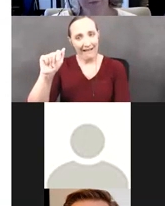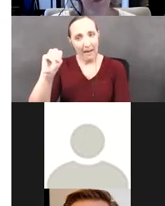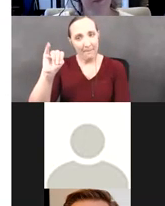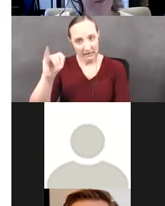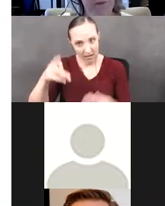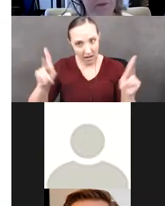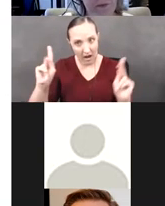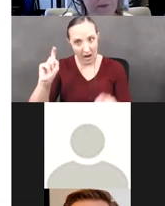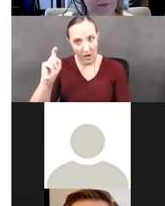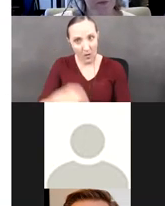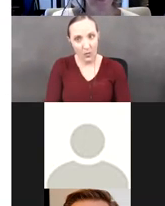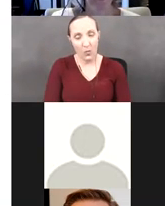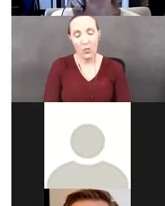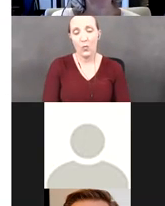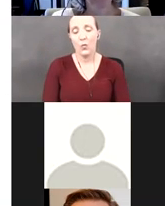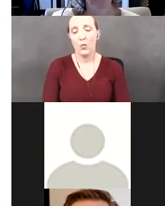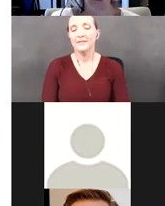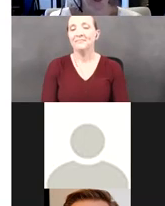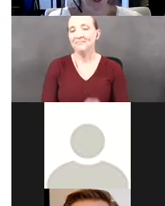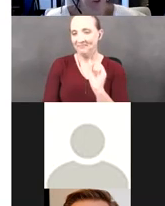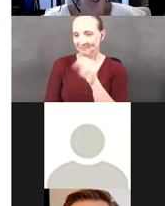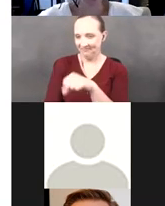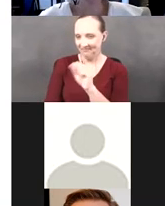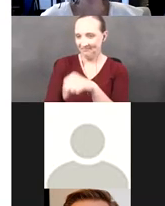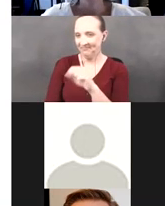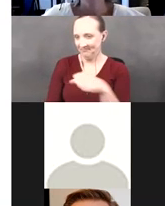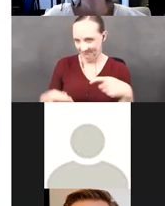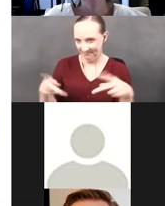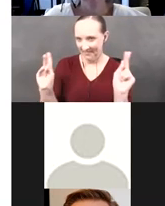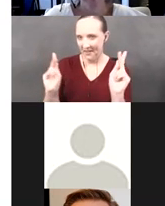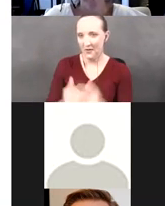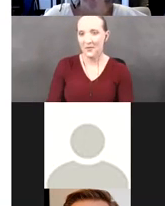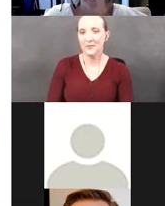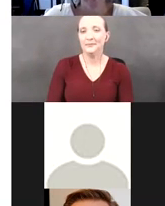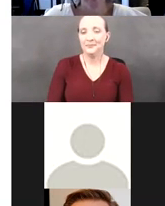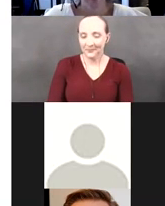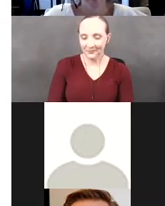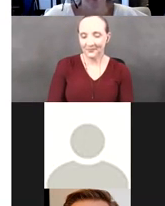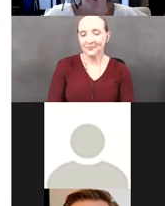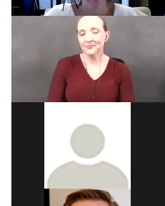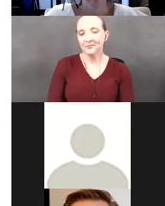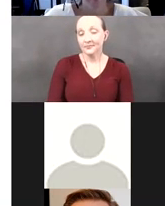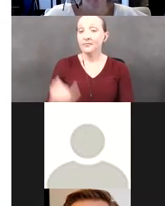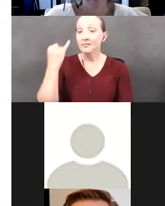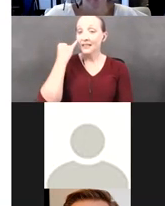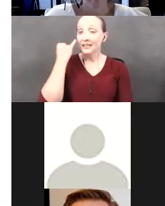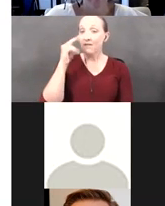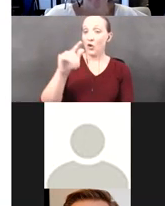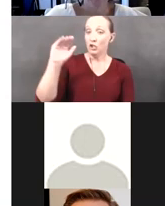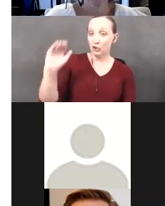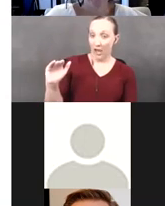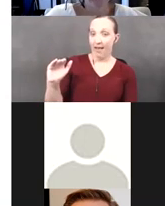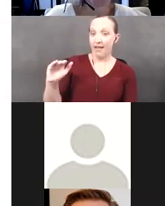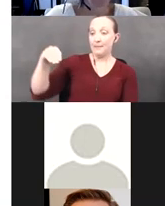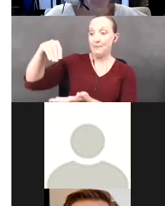¿puede hacerlo? Yes, absolutely. Sí, So claro. if your child takes the Si su